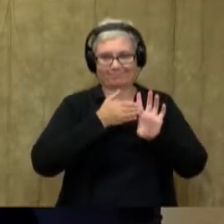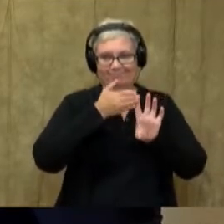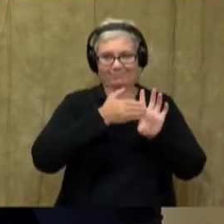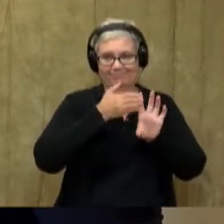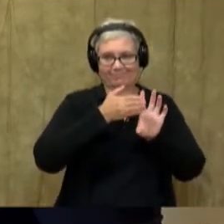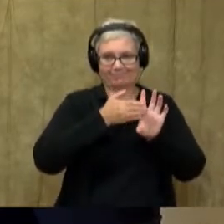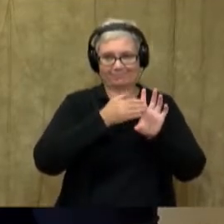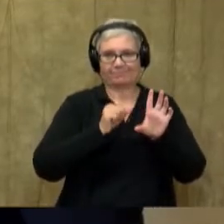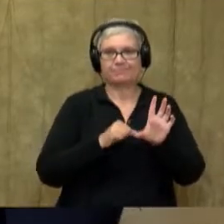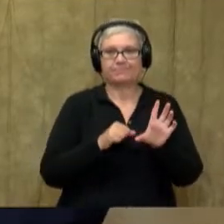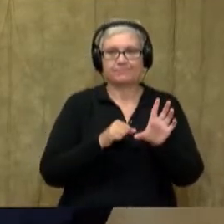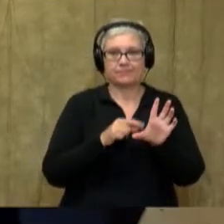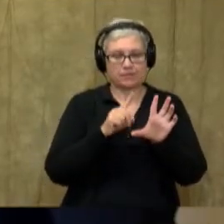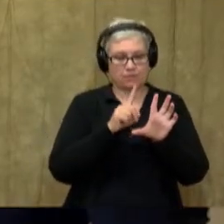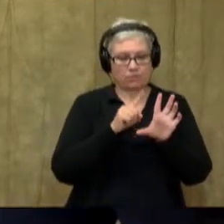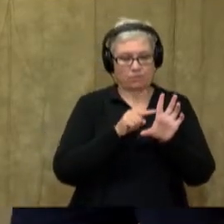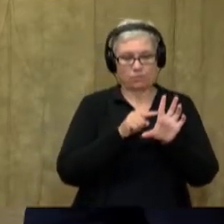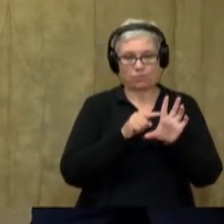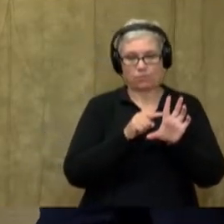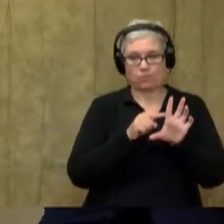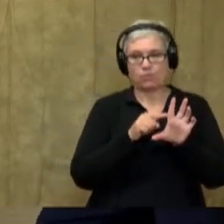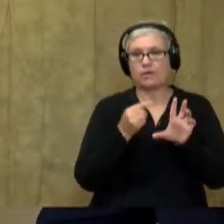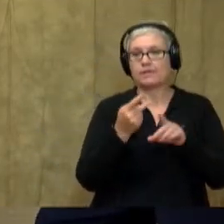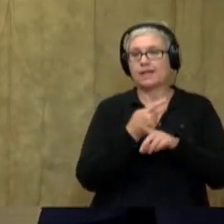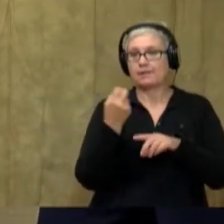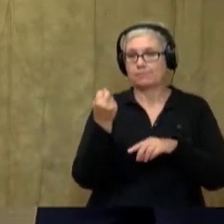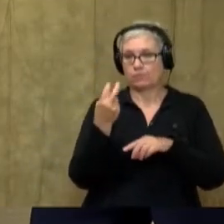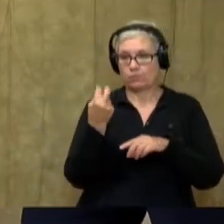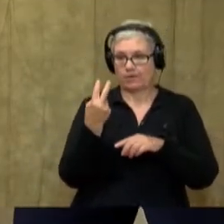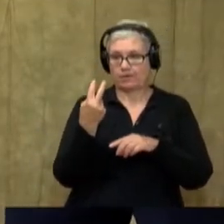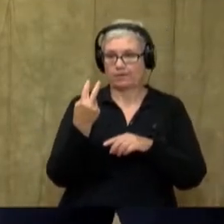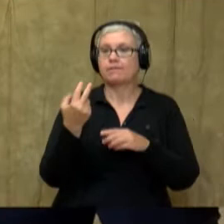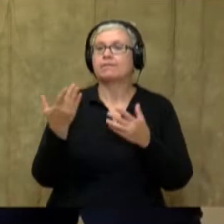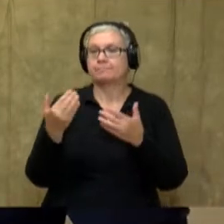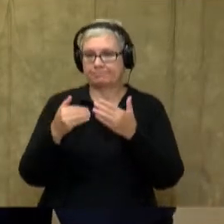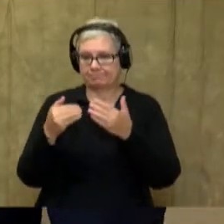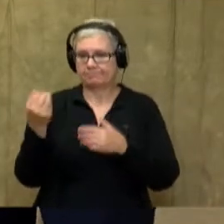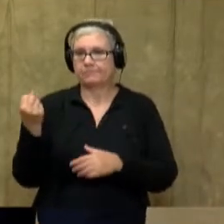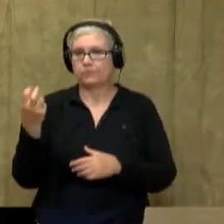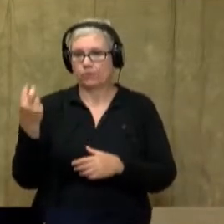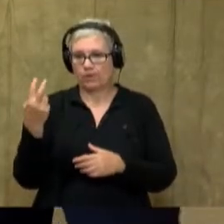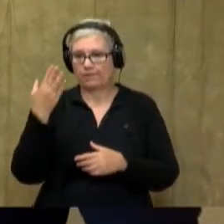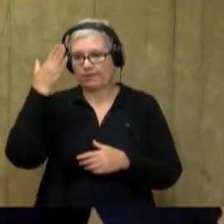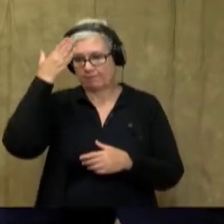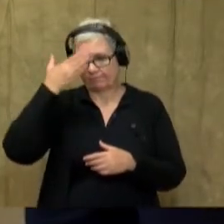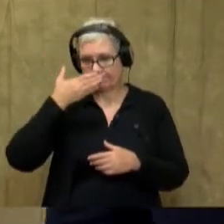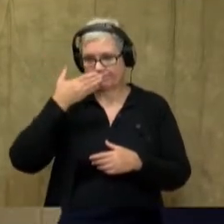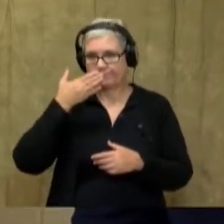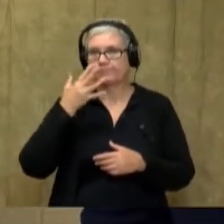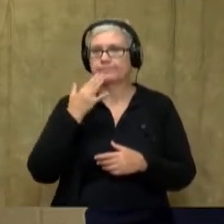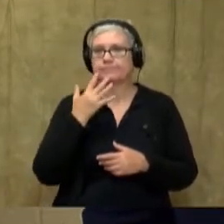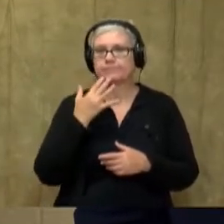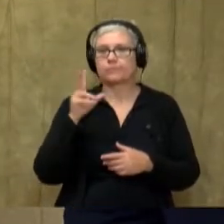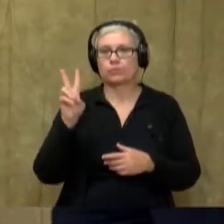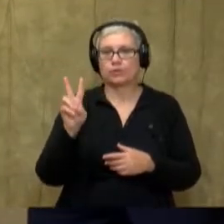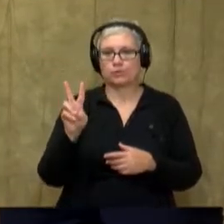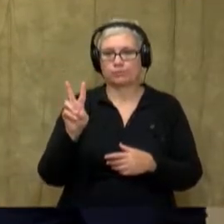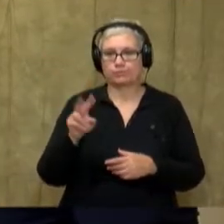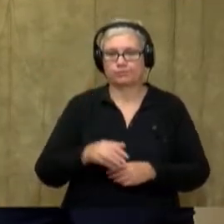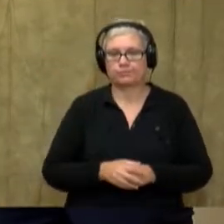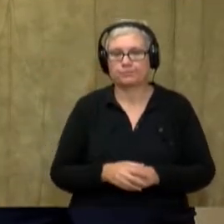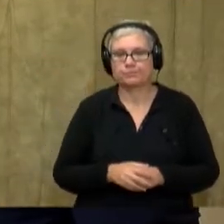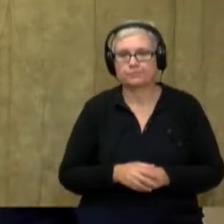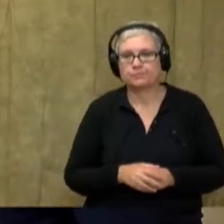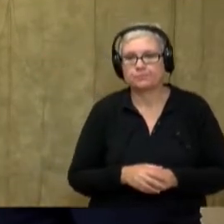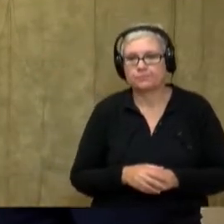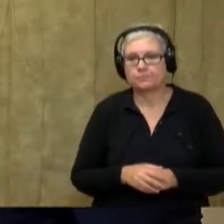cube along this edge, but since I have 12 edges, there are 12 cubes with 2 faces painted on them. When I